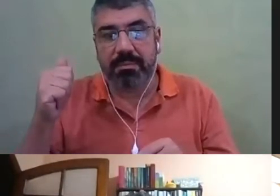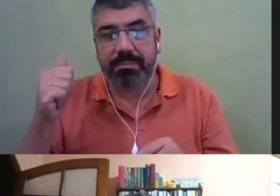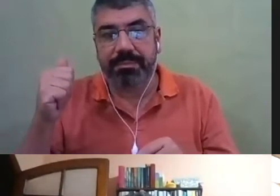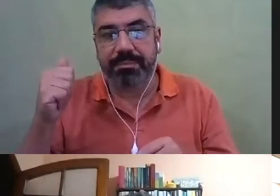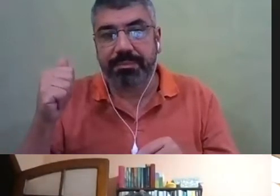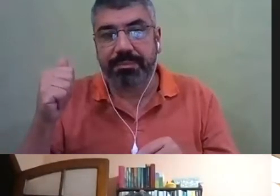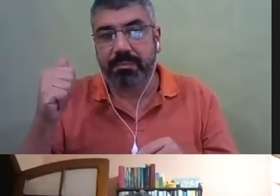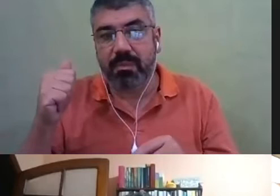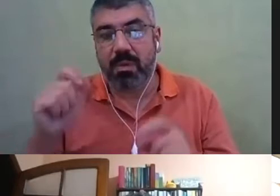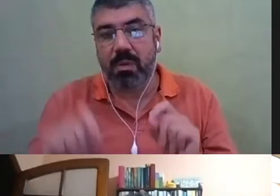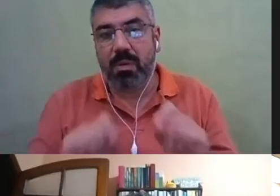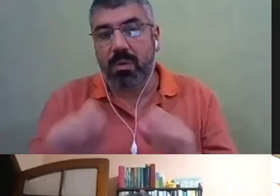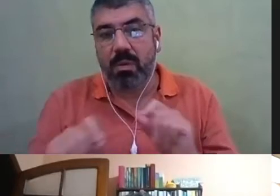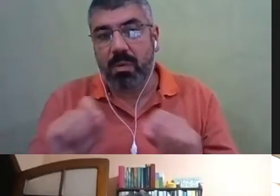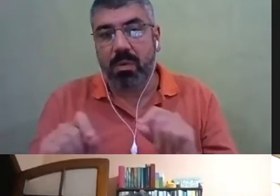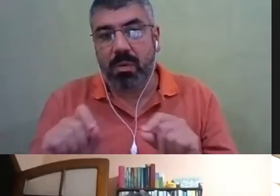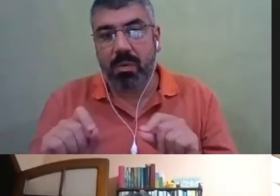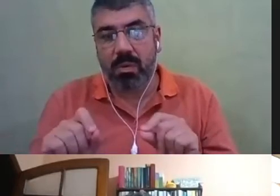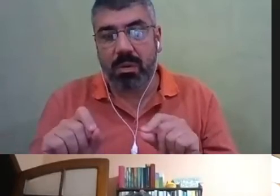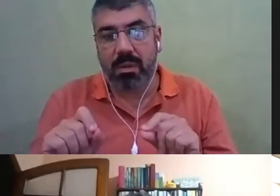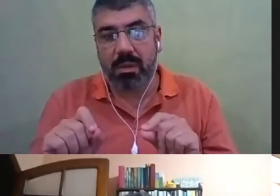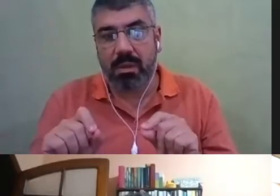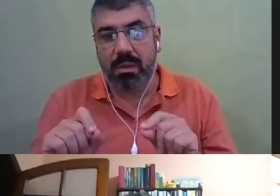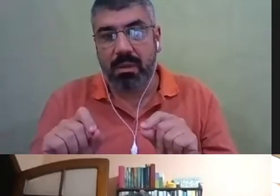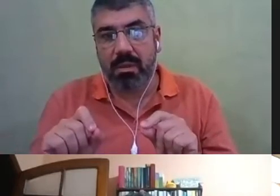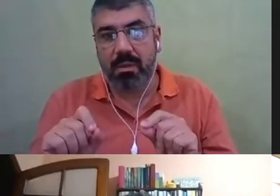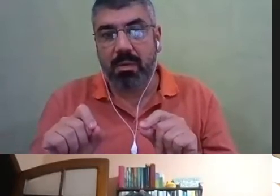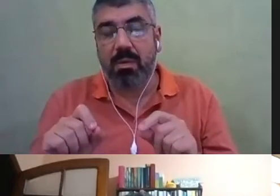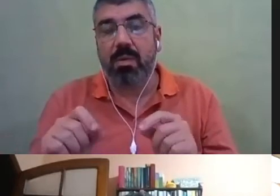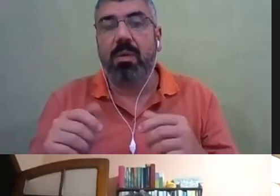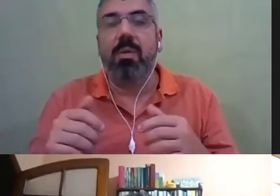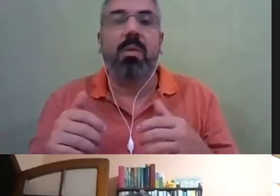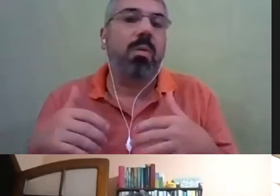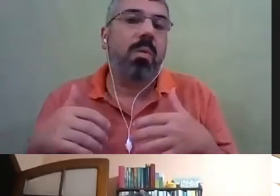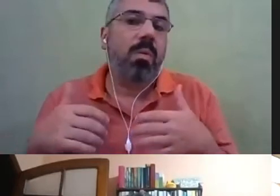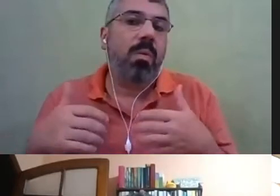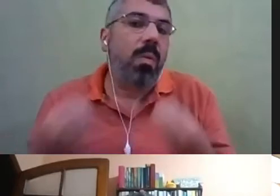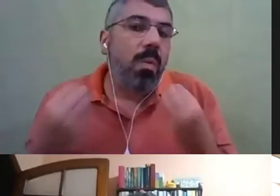we would tell how will